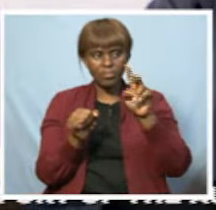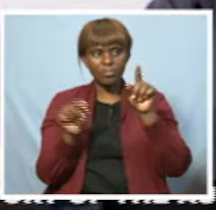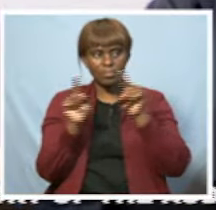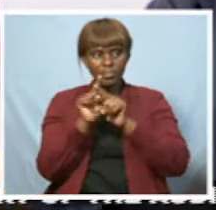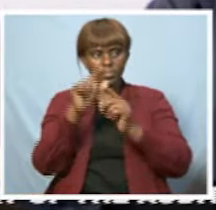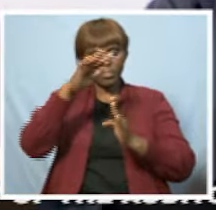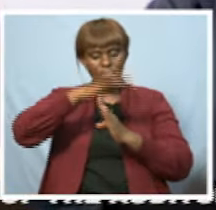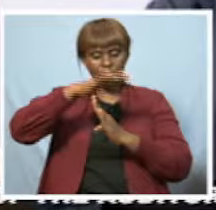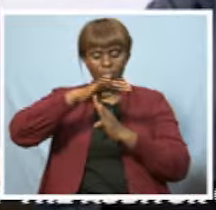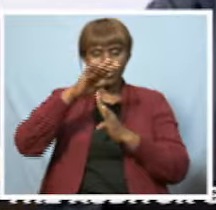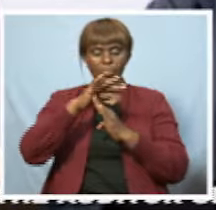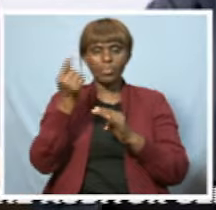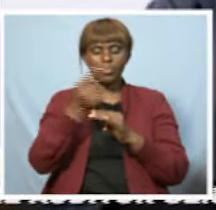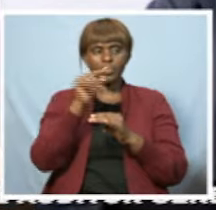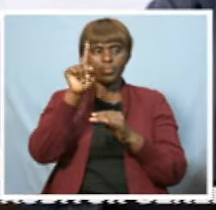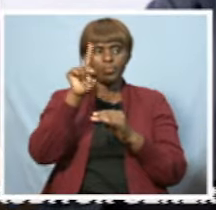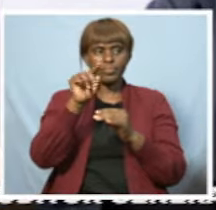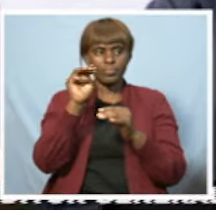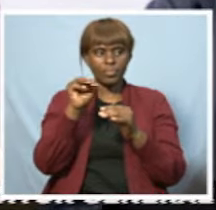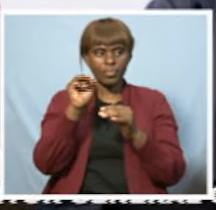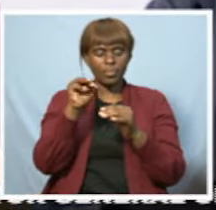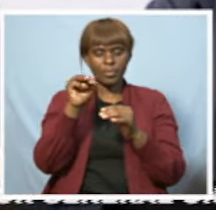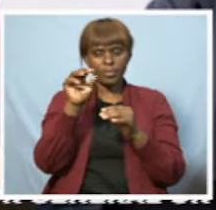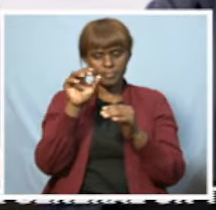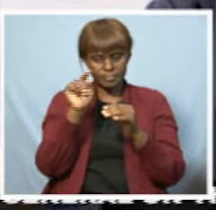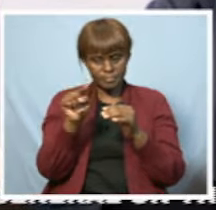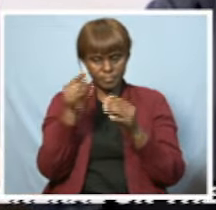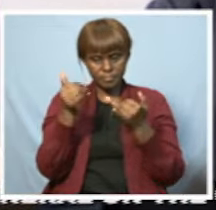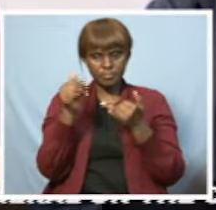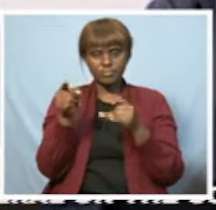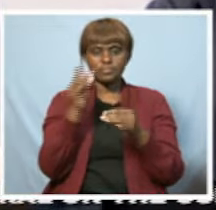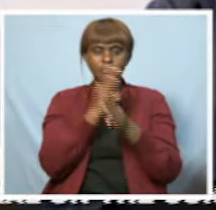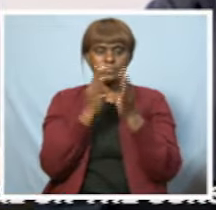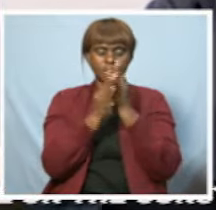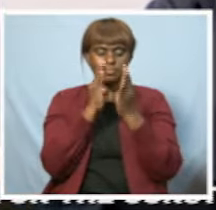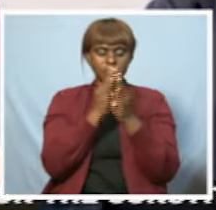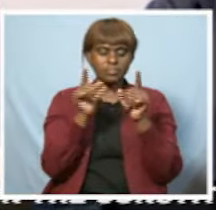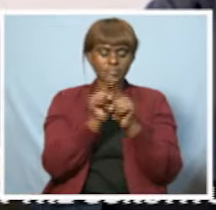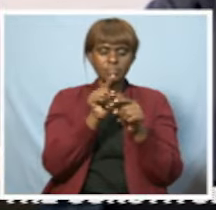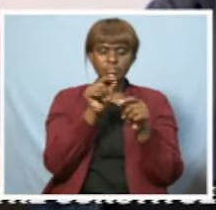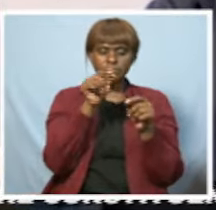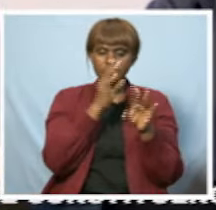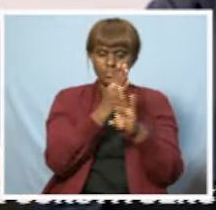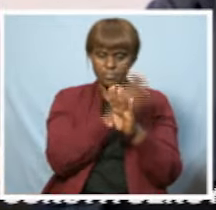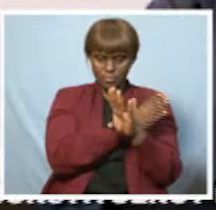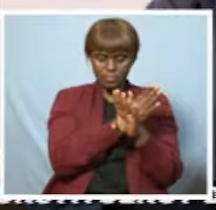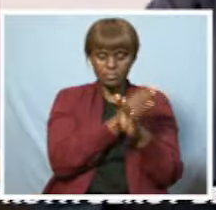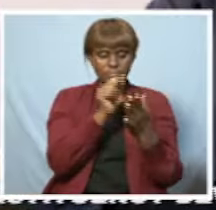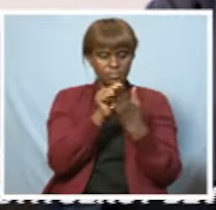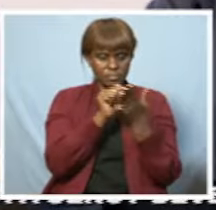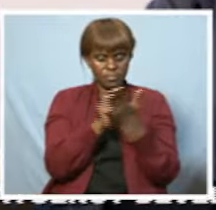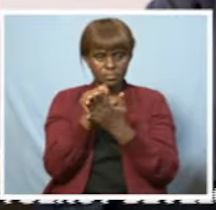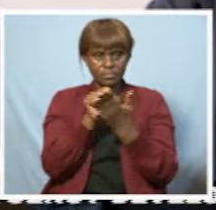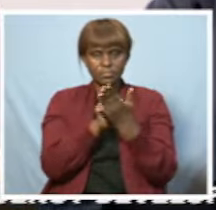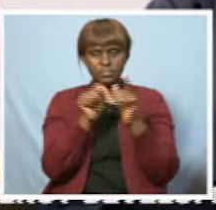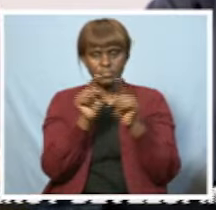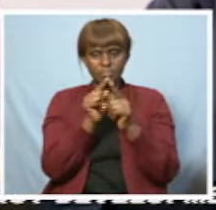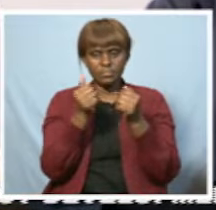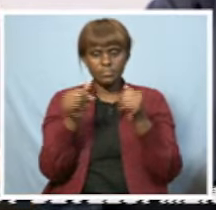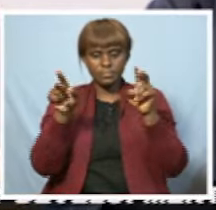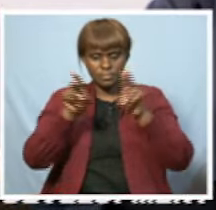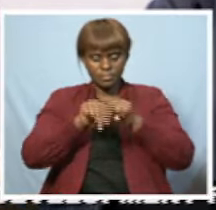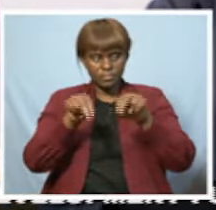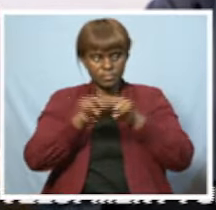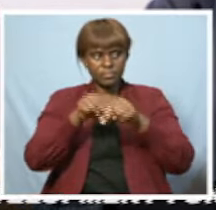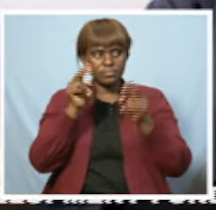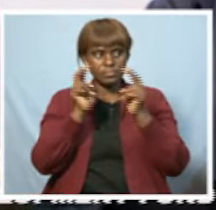needed was 1 liter per second. So the contractor had to do the flushing before pump testing as per normal